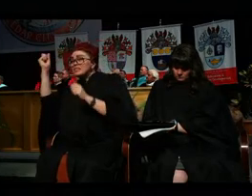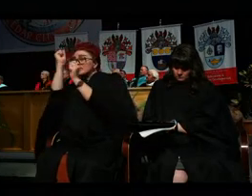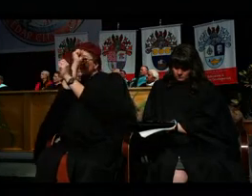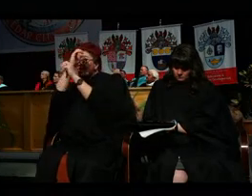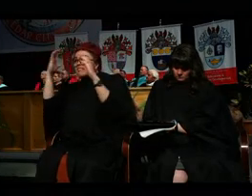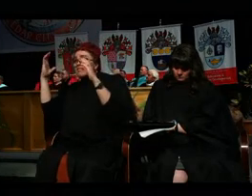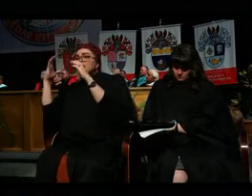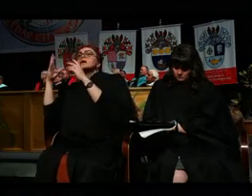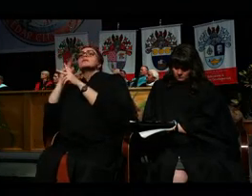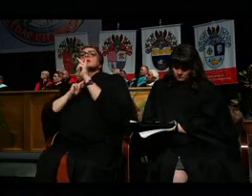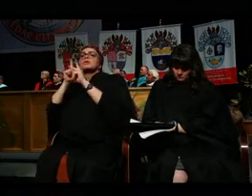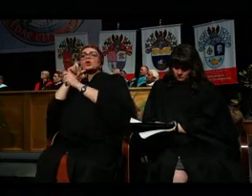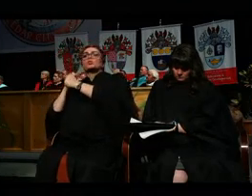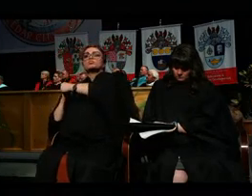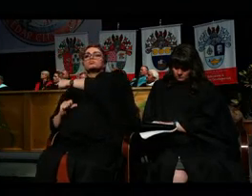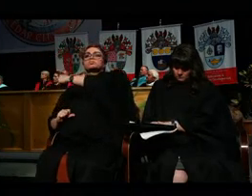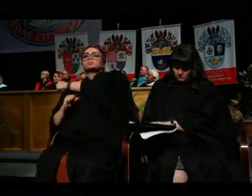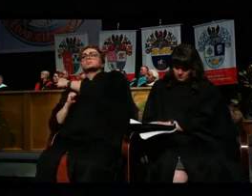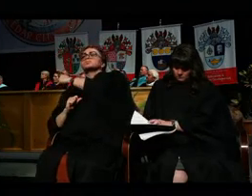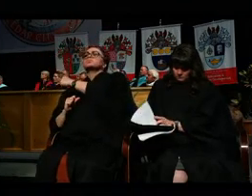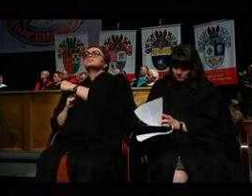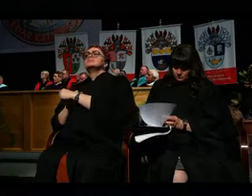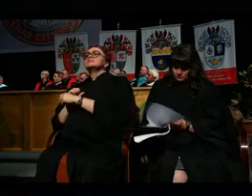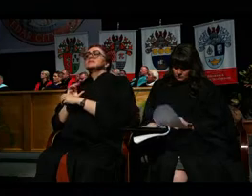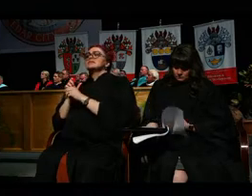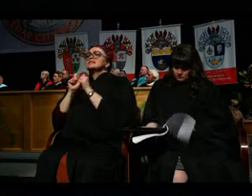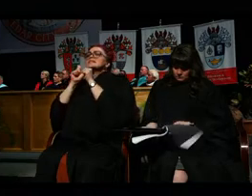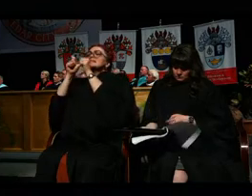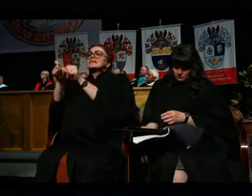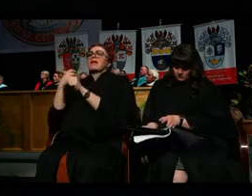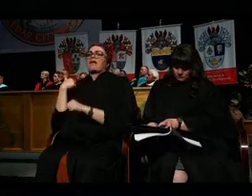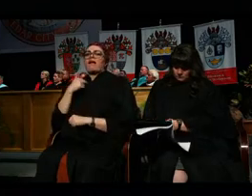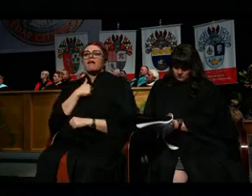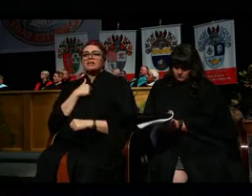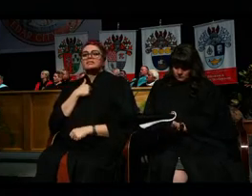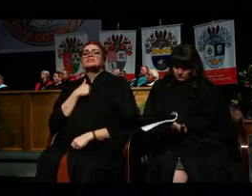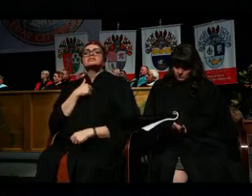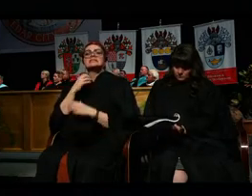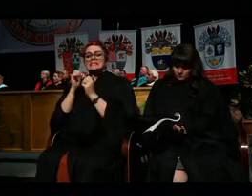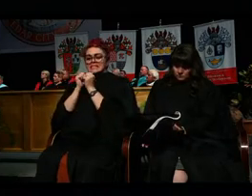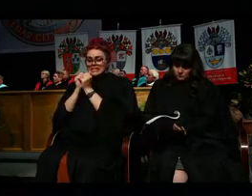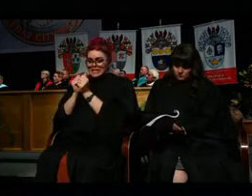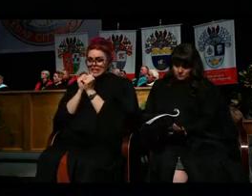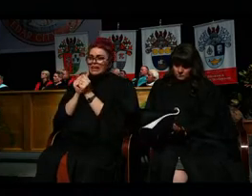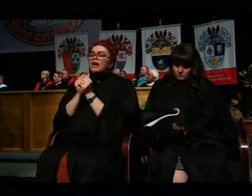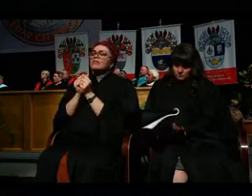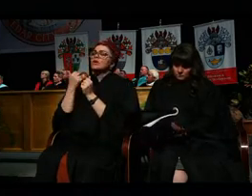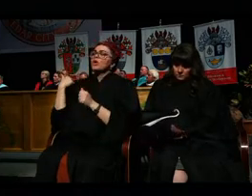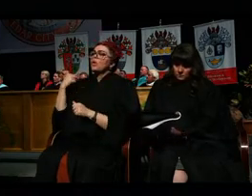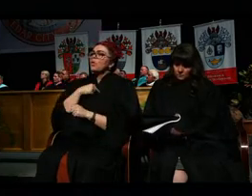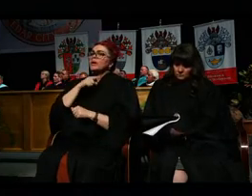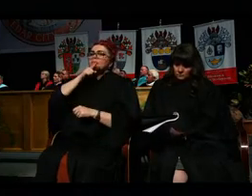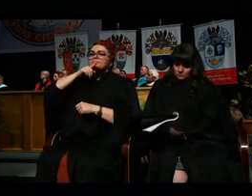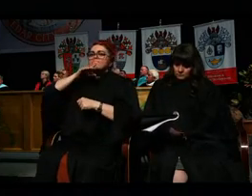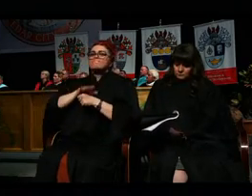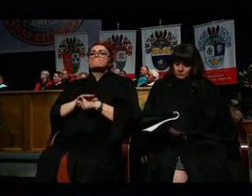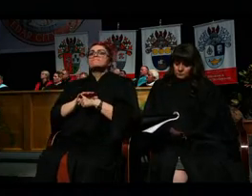us. Together, let's dedicate ourselves to meeting this